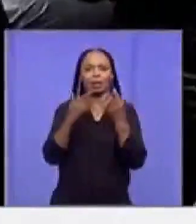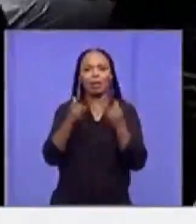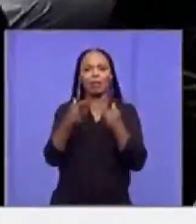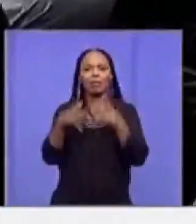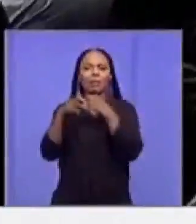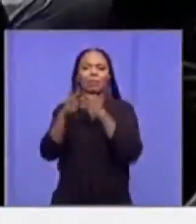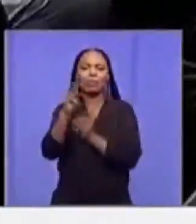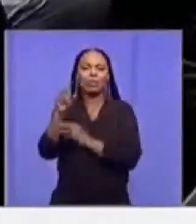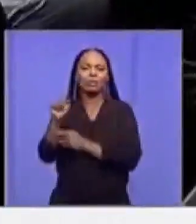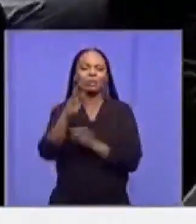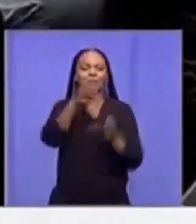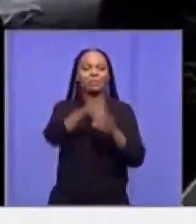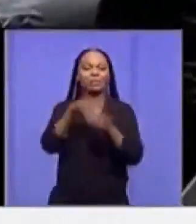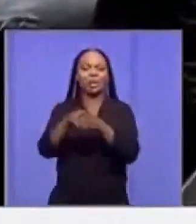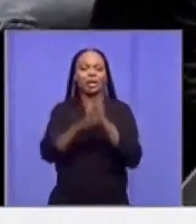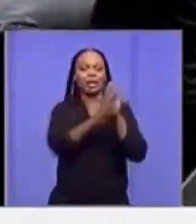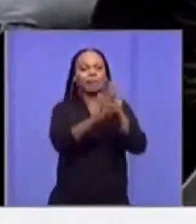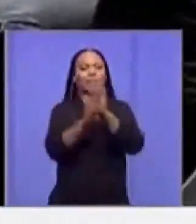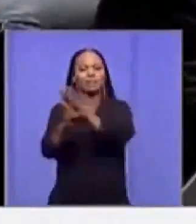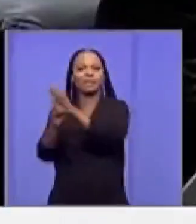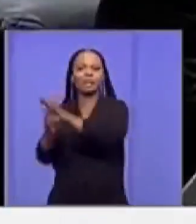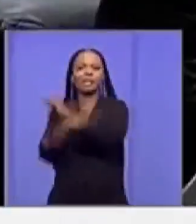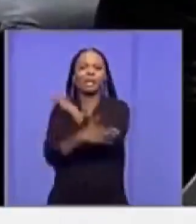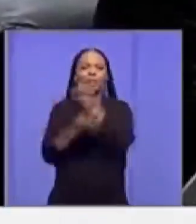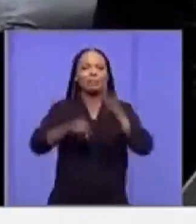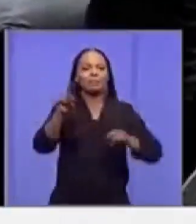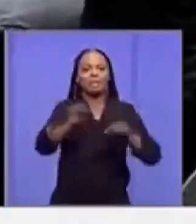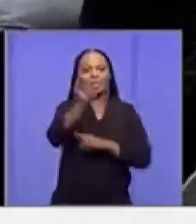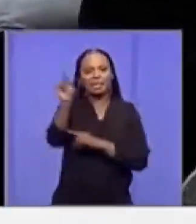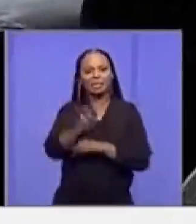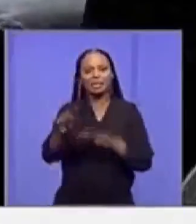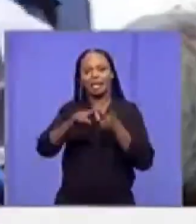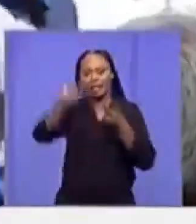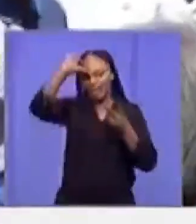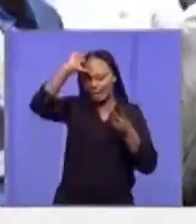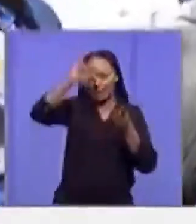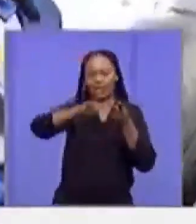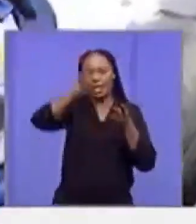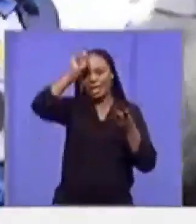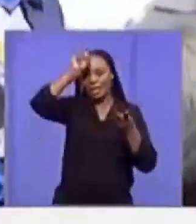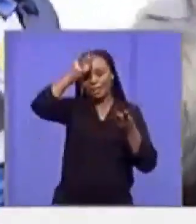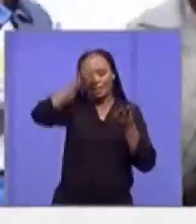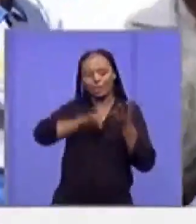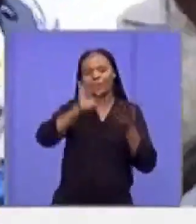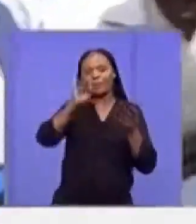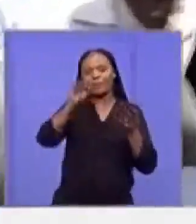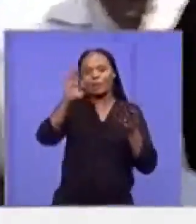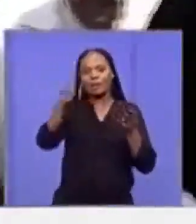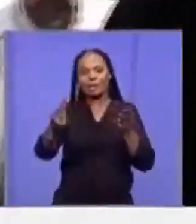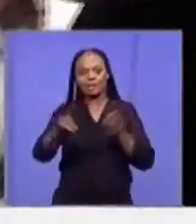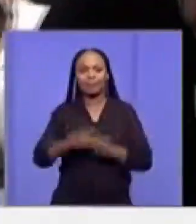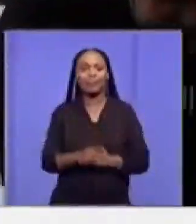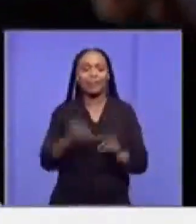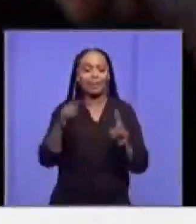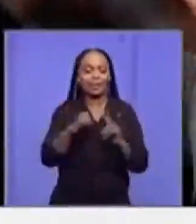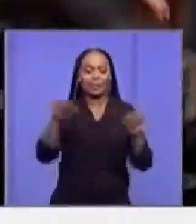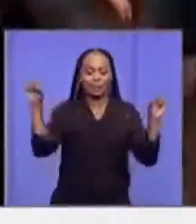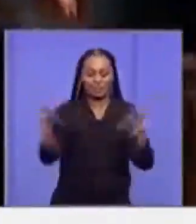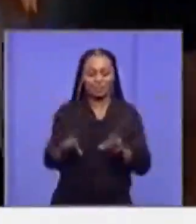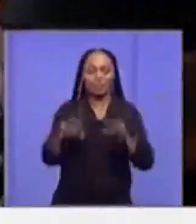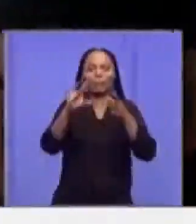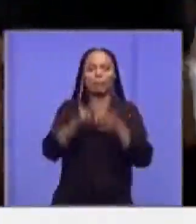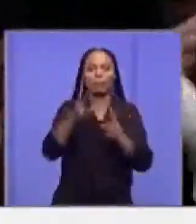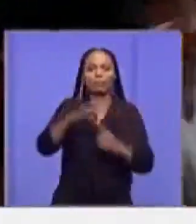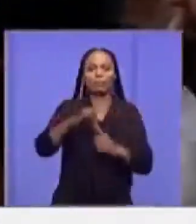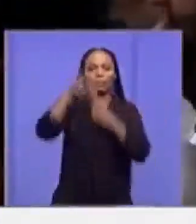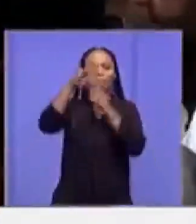maemong a go fapafapana dinageng tša go swana le Tanzania, India, Egipta le Finland. Morago ga go boa gae o